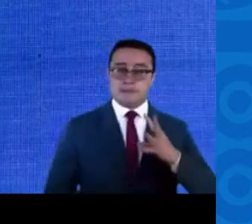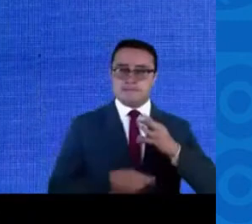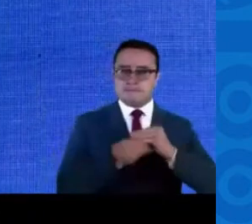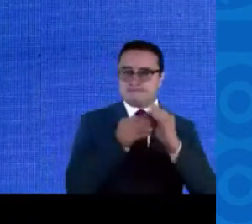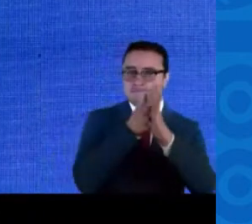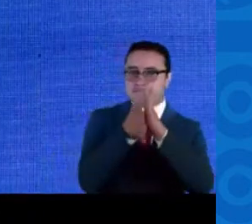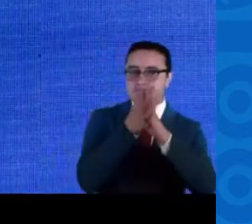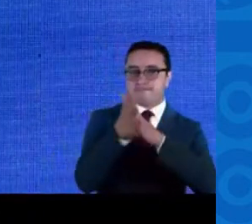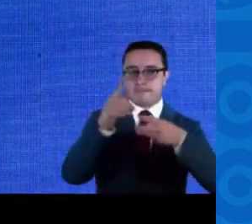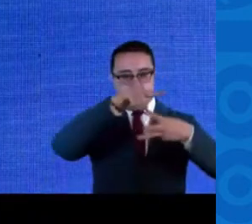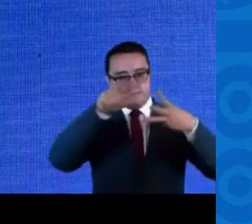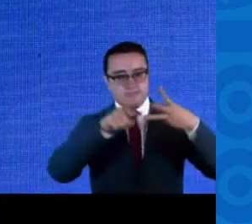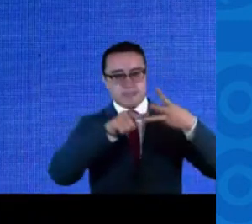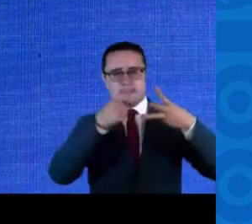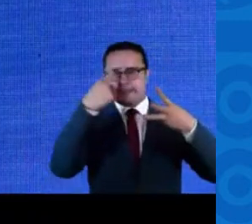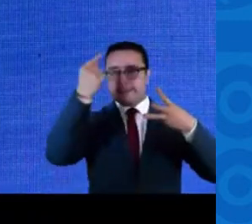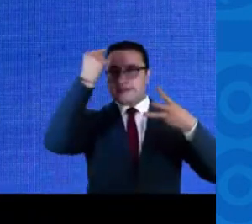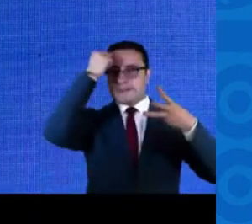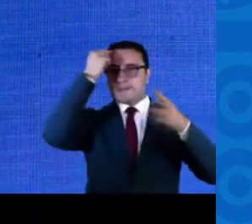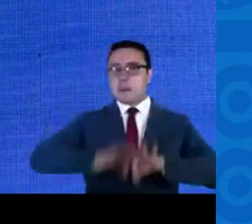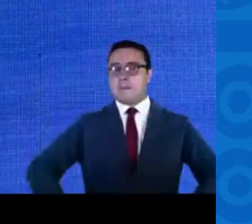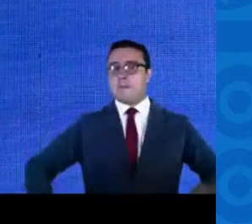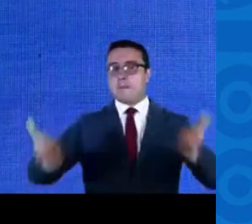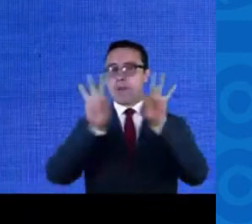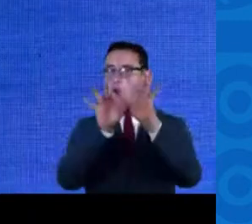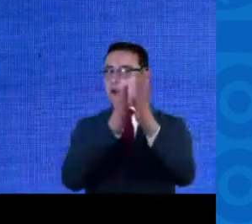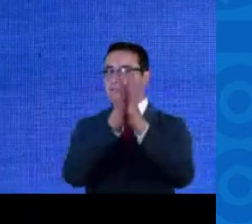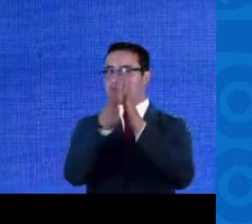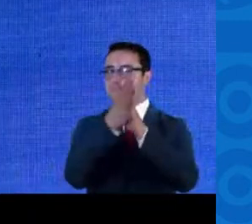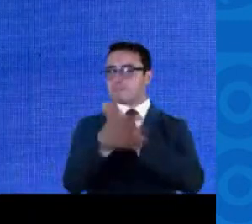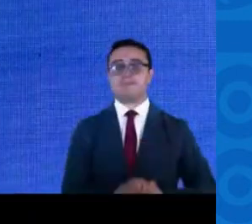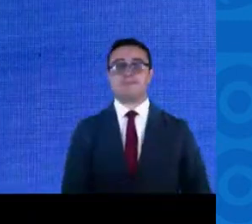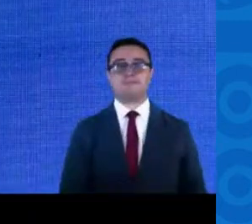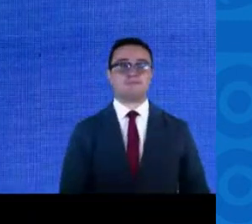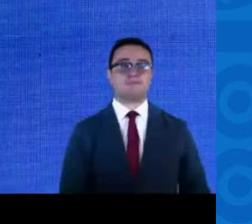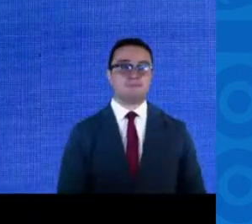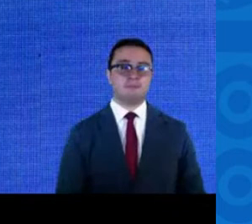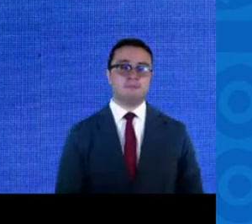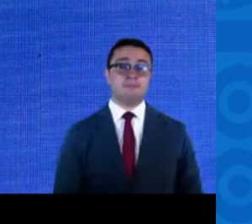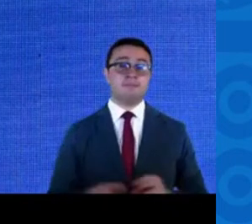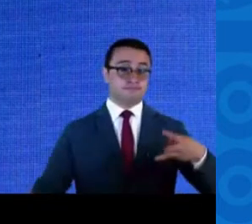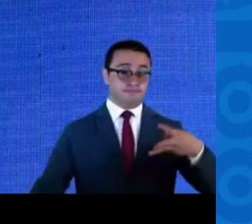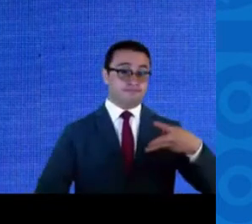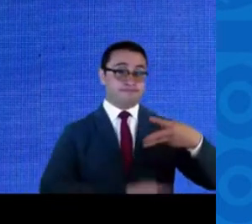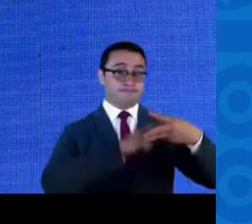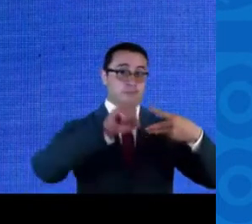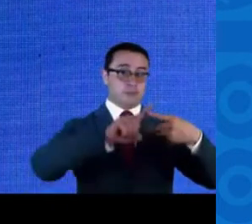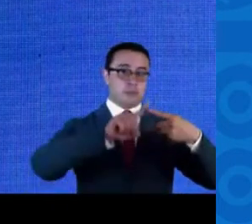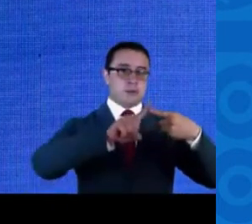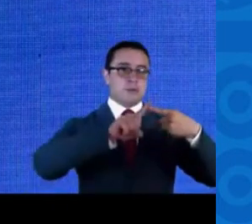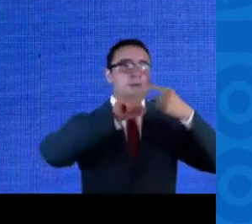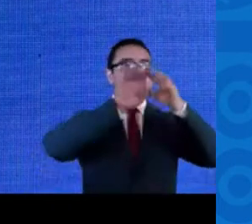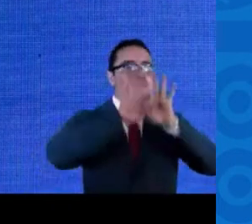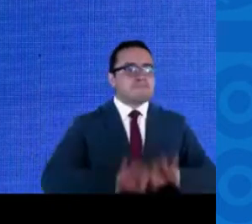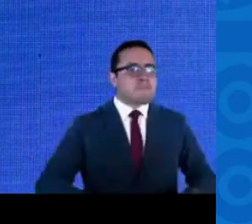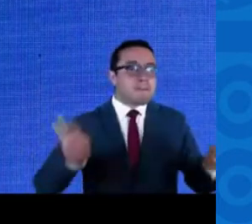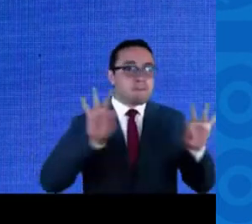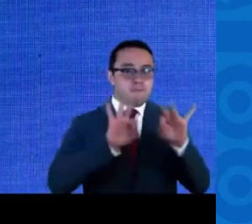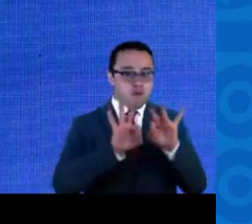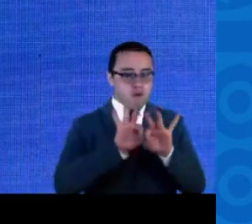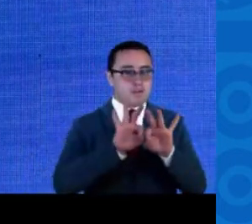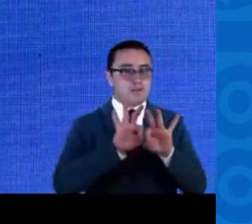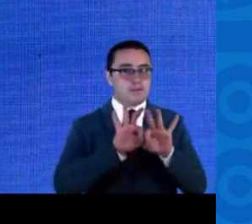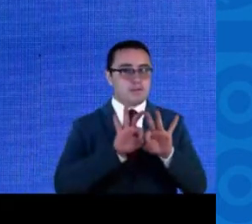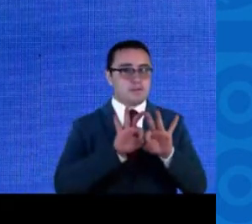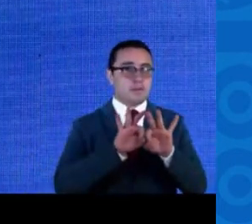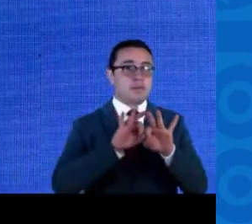valuable, I wish to mention three things that are fundamental to me. to start from the